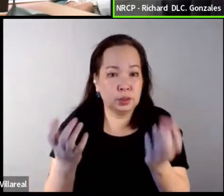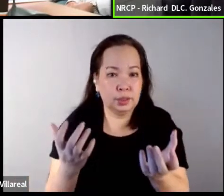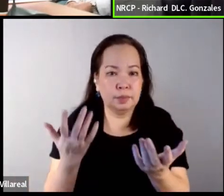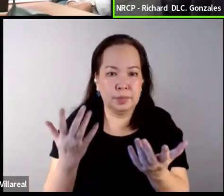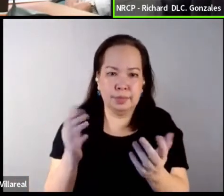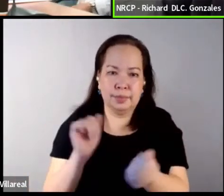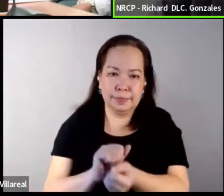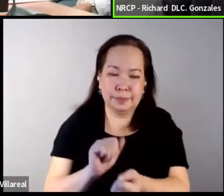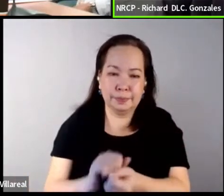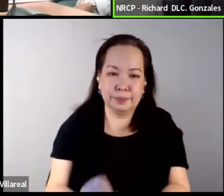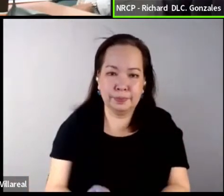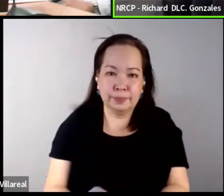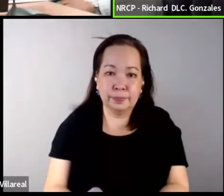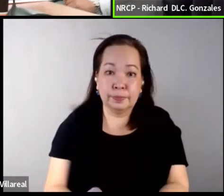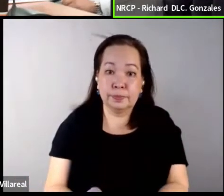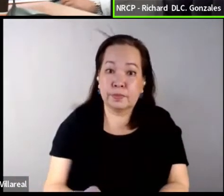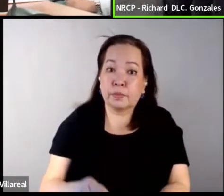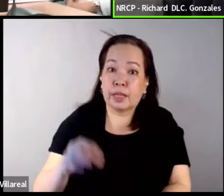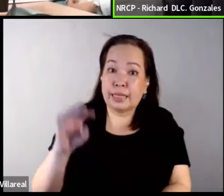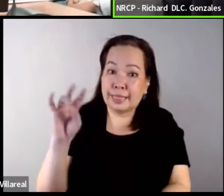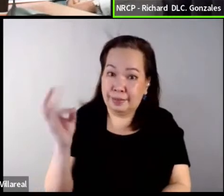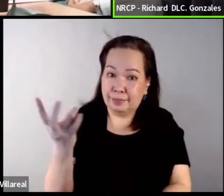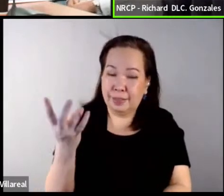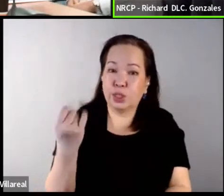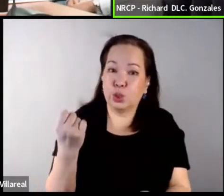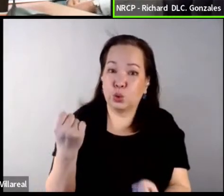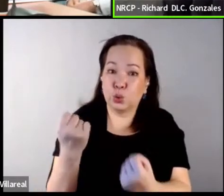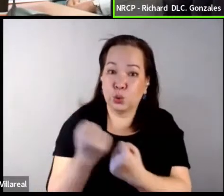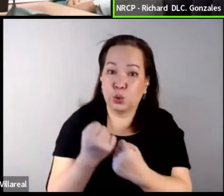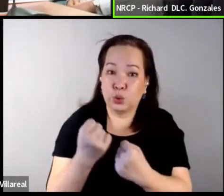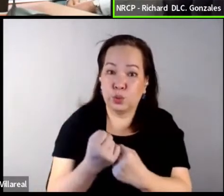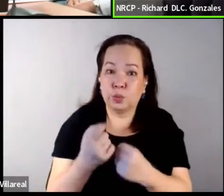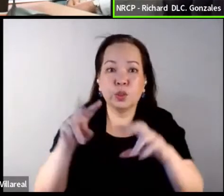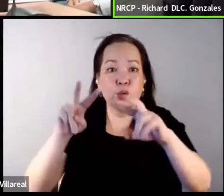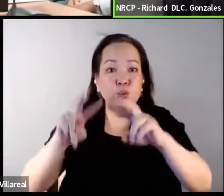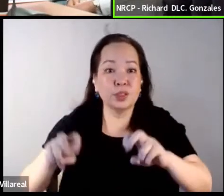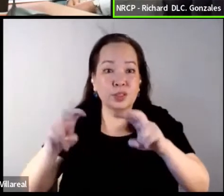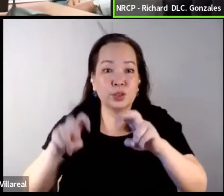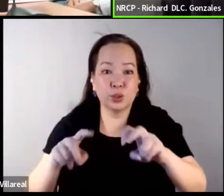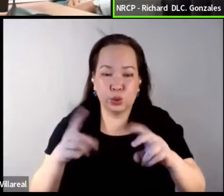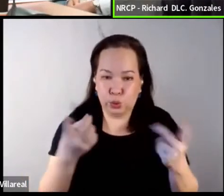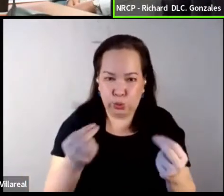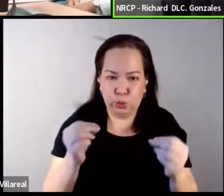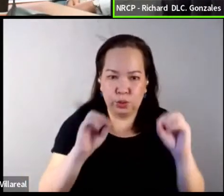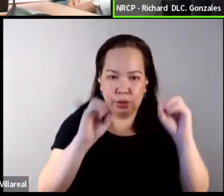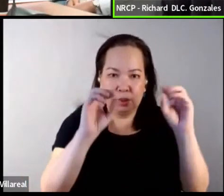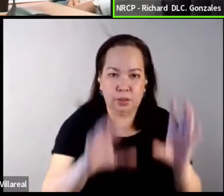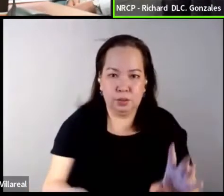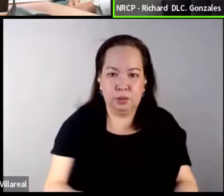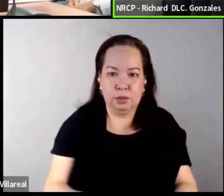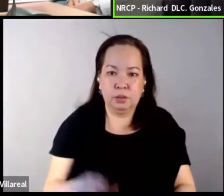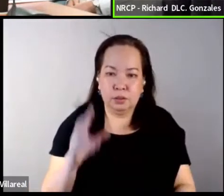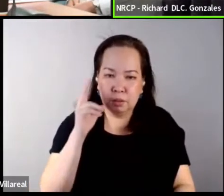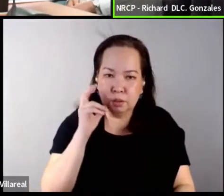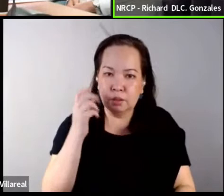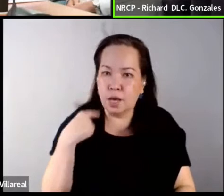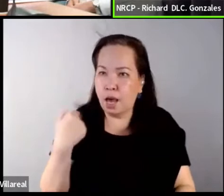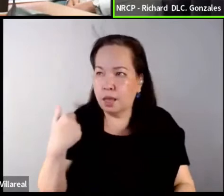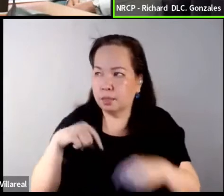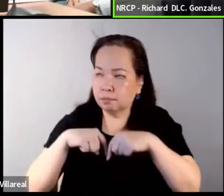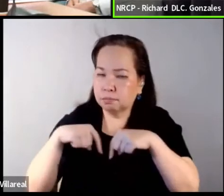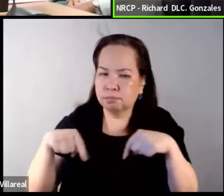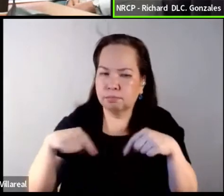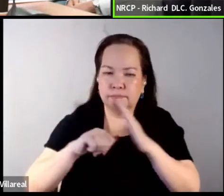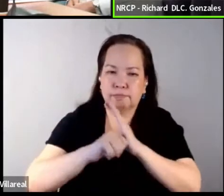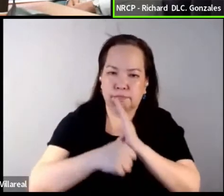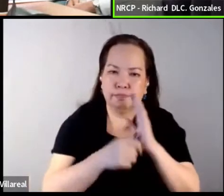this. Seven is to support more action research for teachers. Okay, I heard my other colleagues